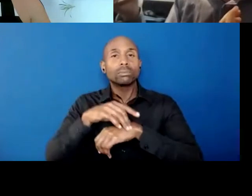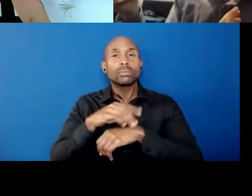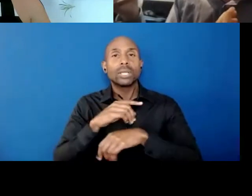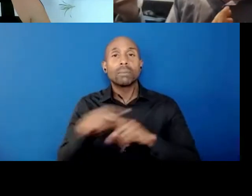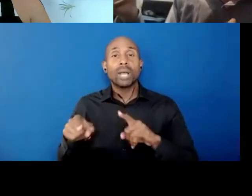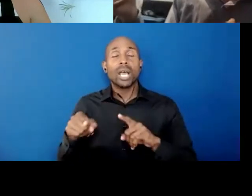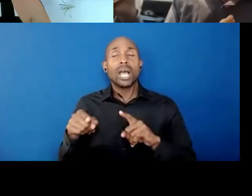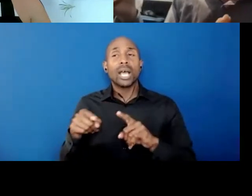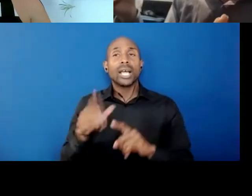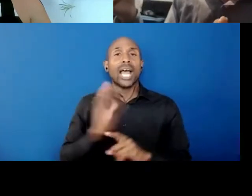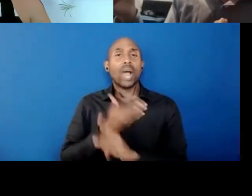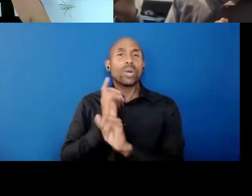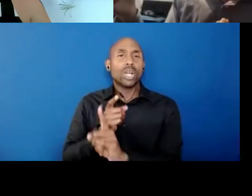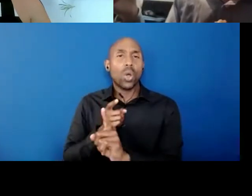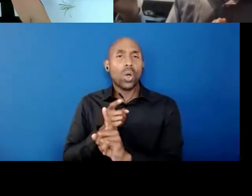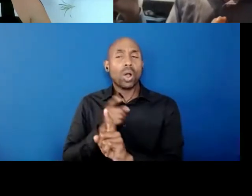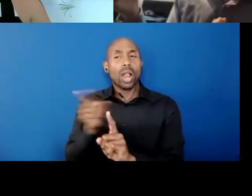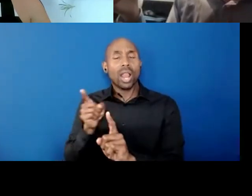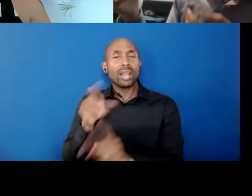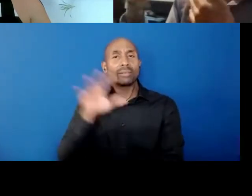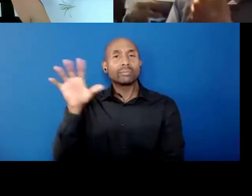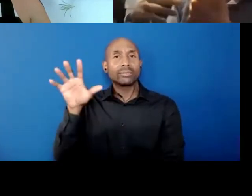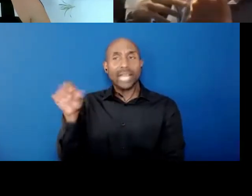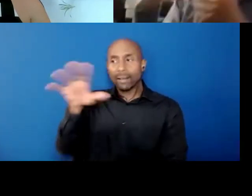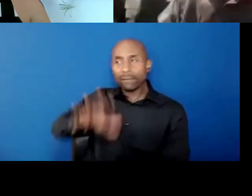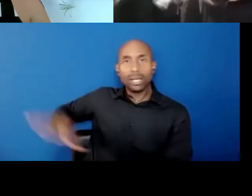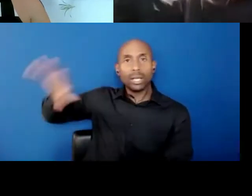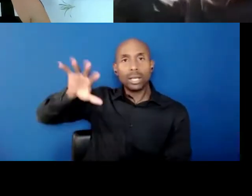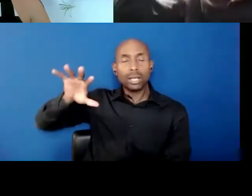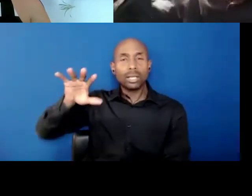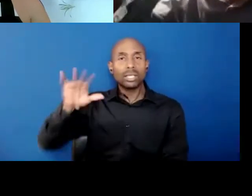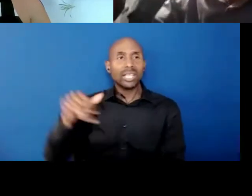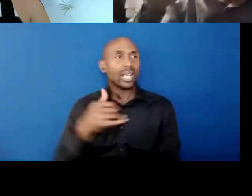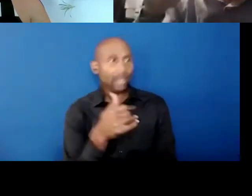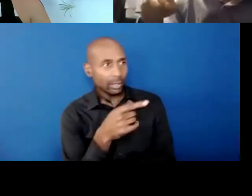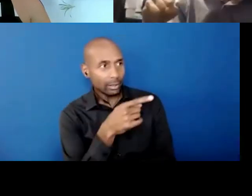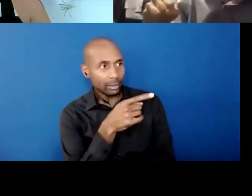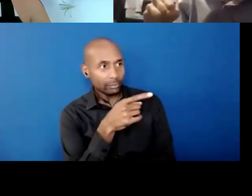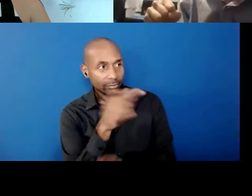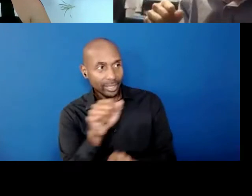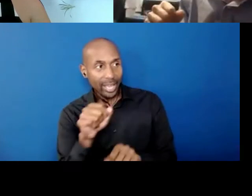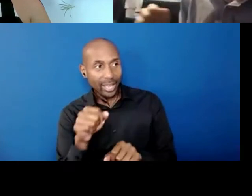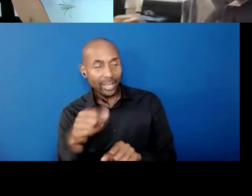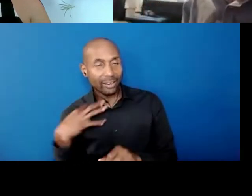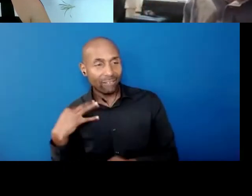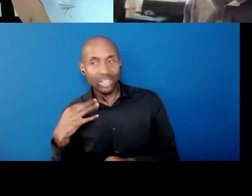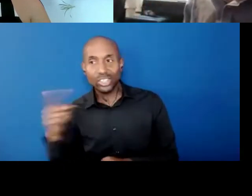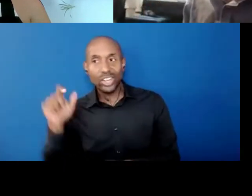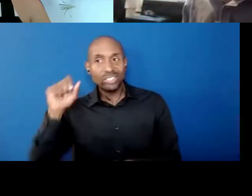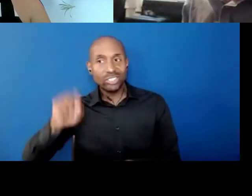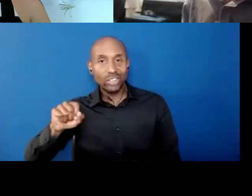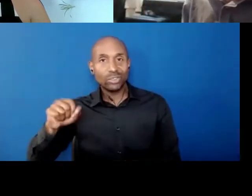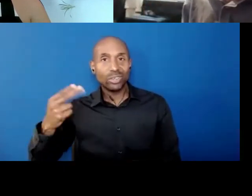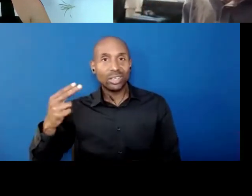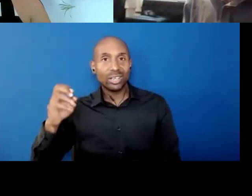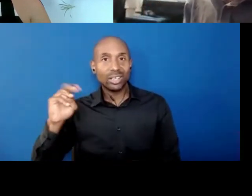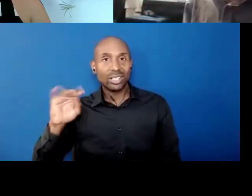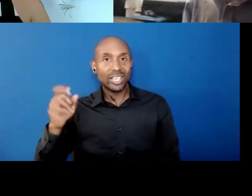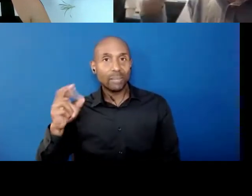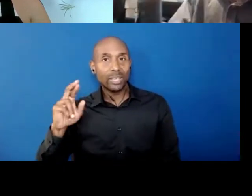attention to the fact that, you know, people also can volunteer in Southern Hemisphere countries as well. And even